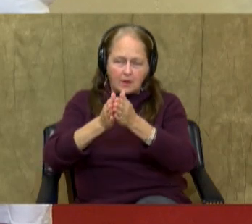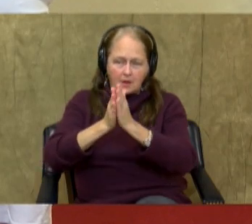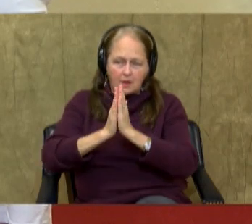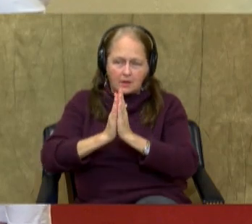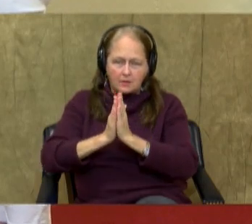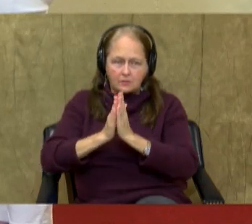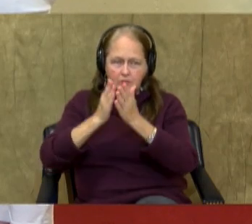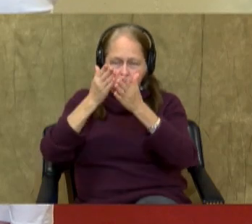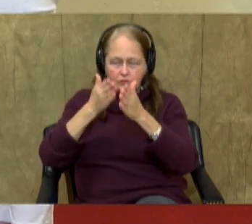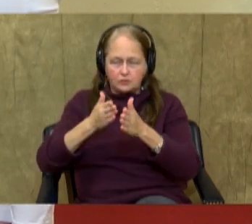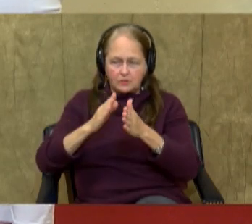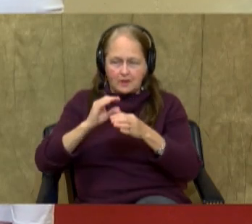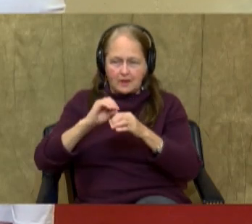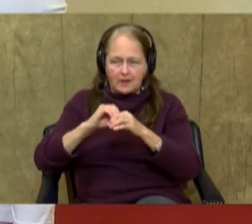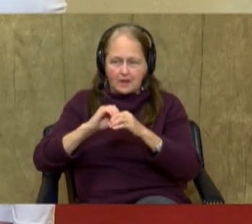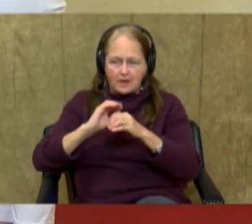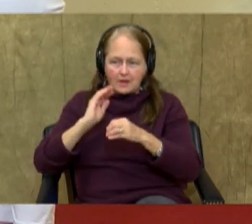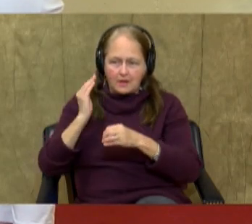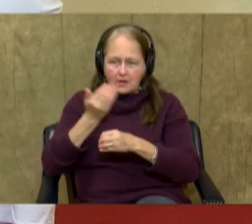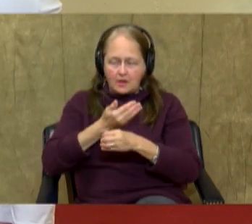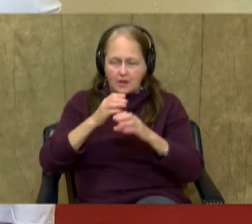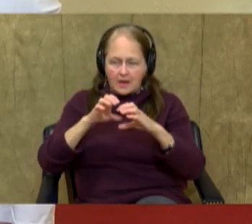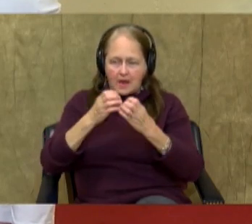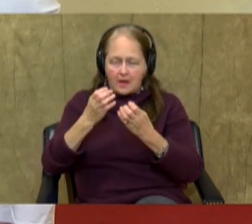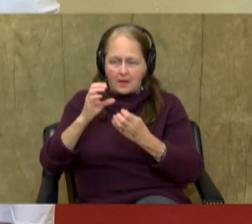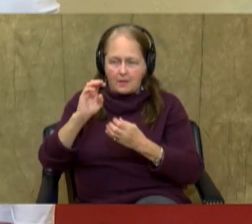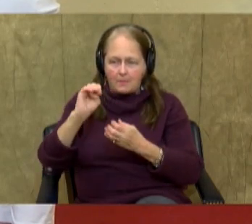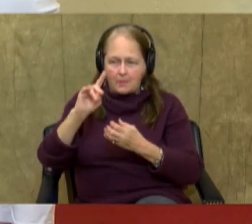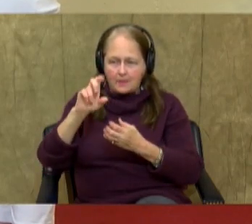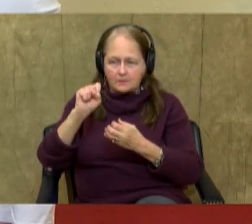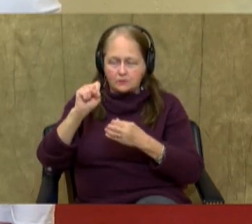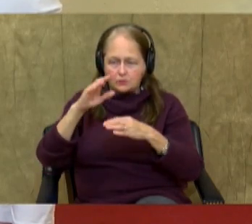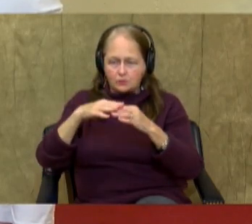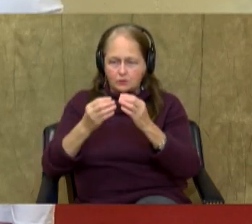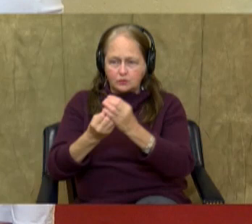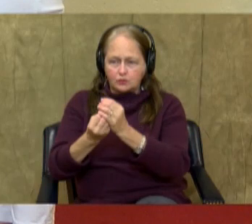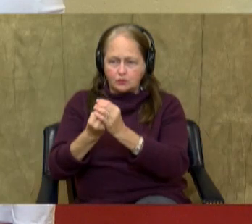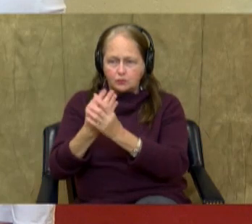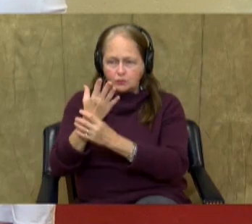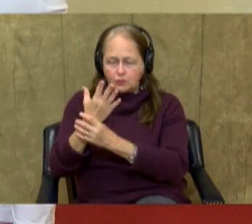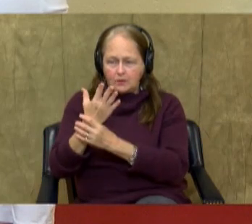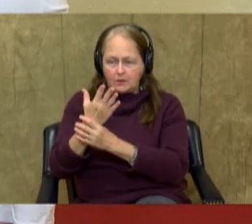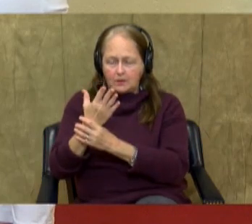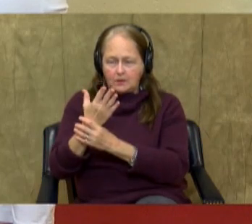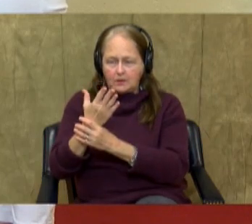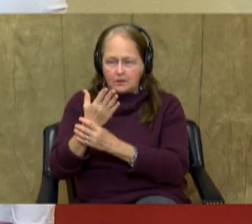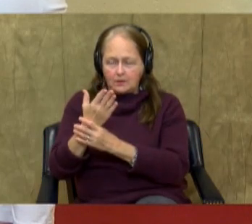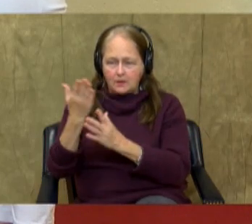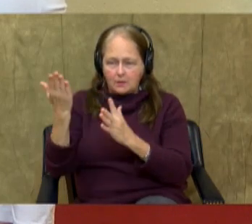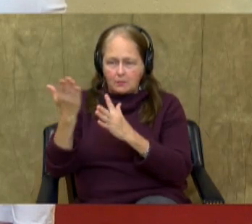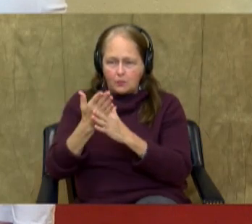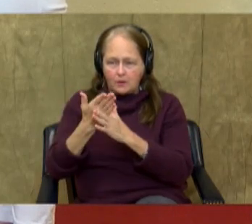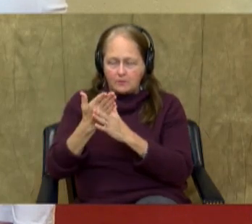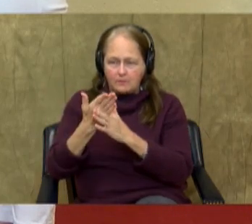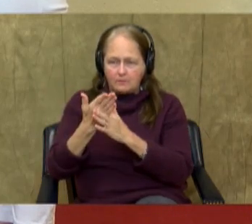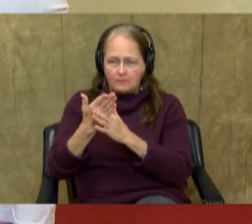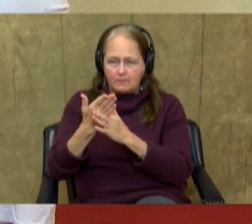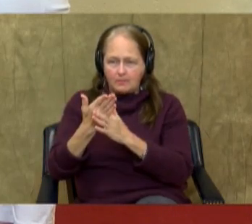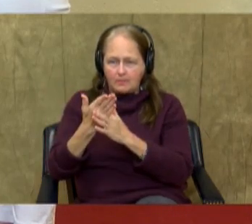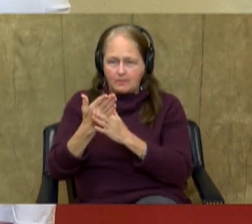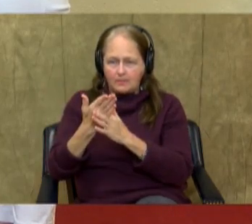of the students in our class how many miles they traveled on spring break, and these are their